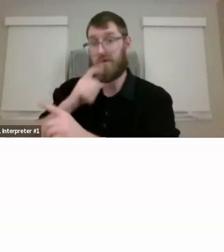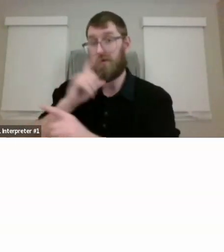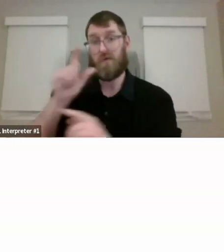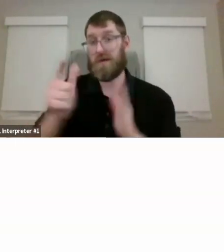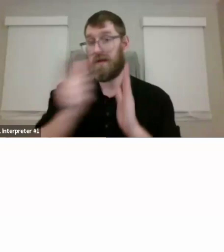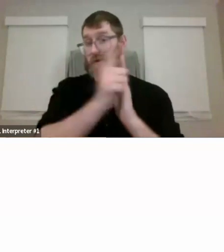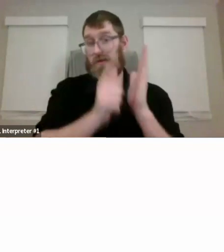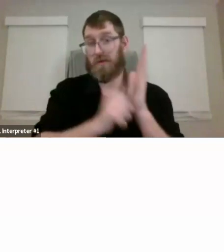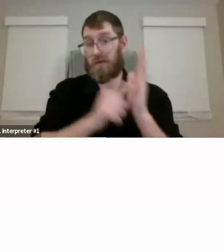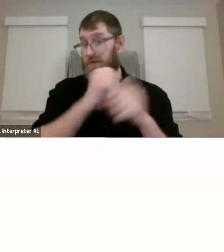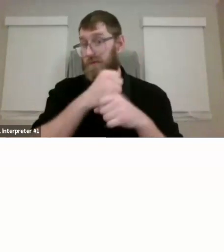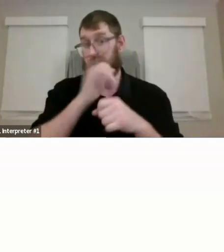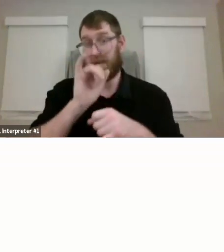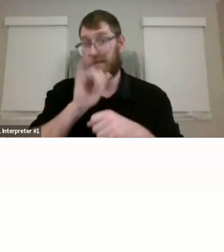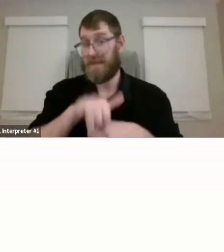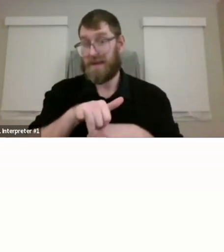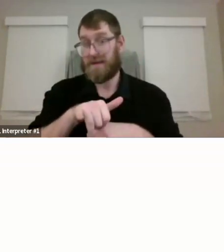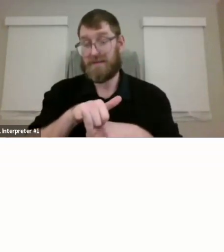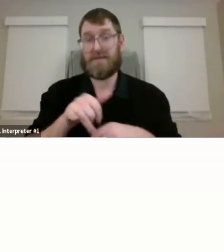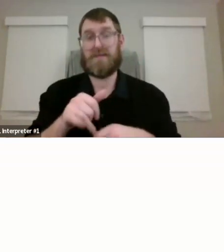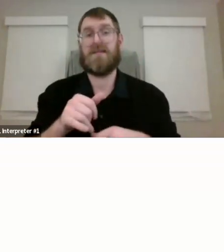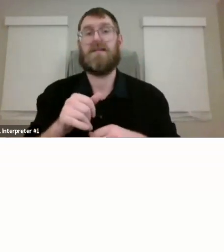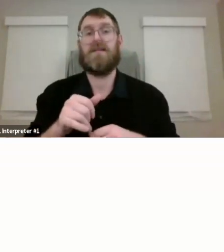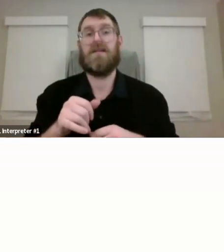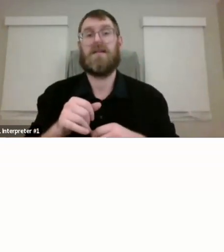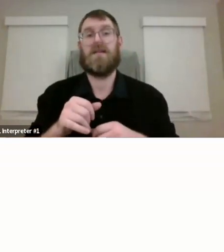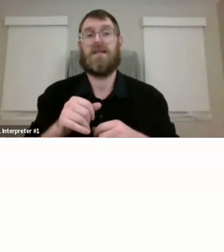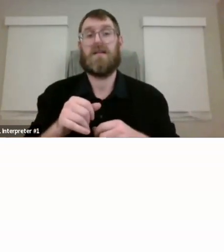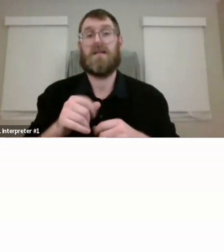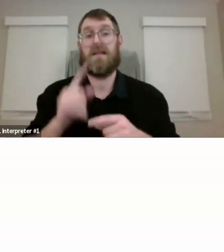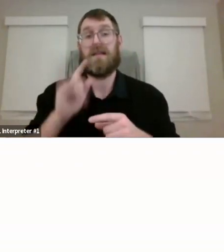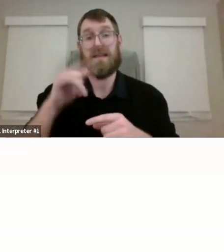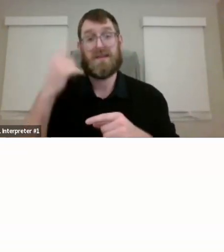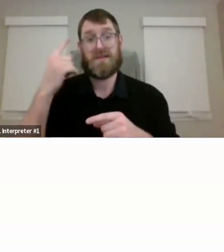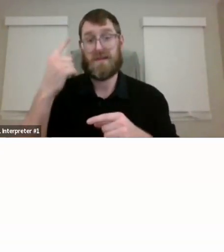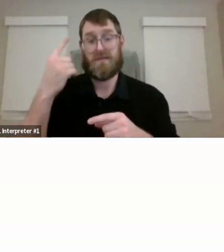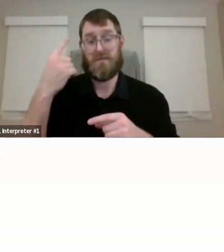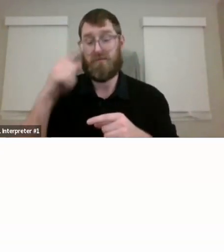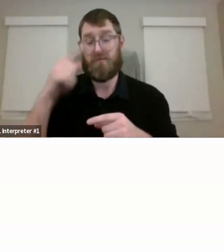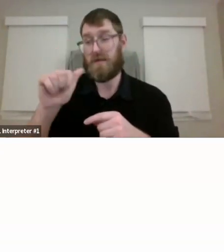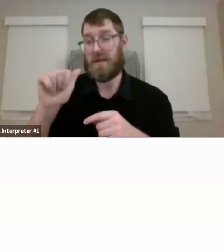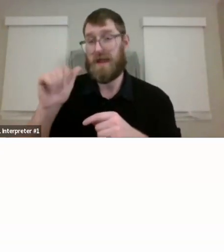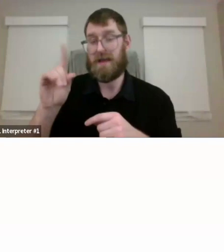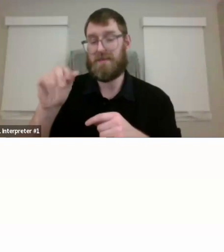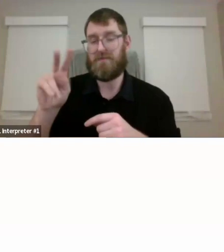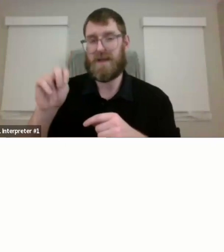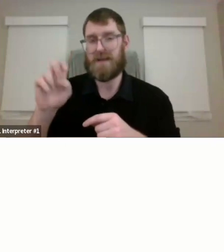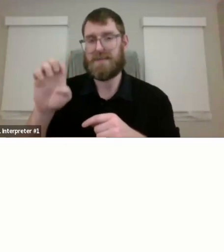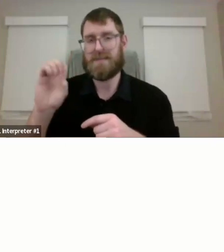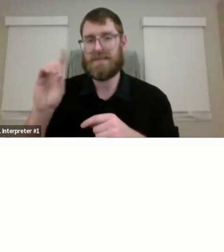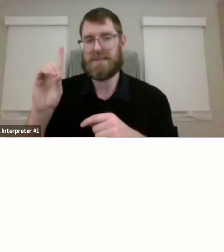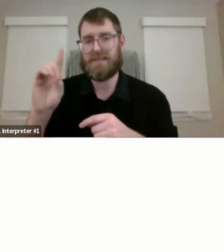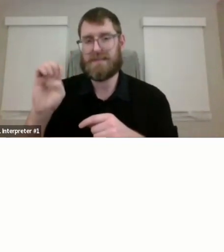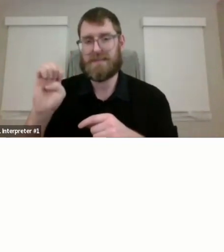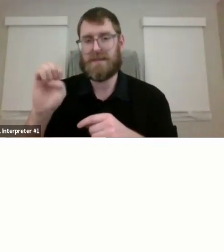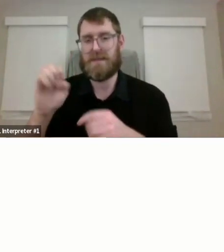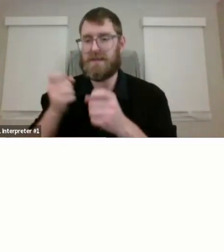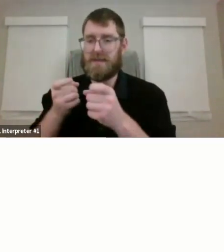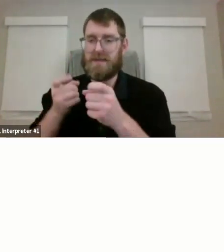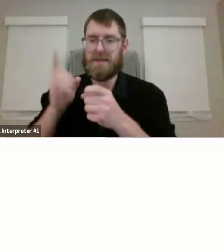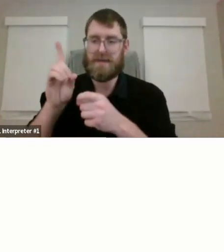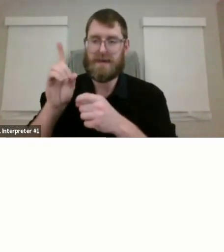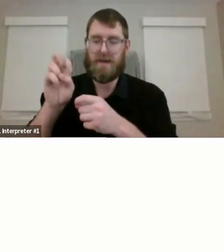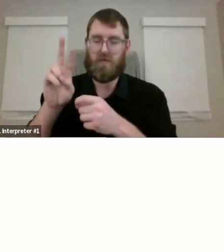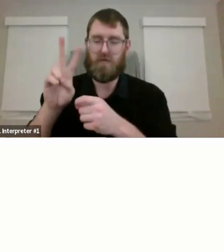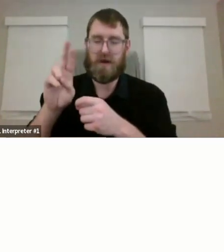to create and that's just for the advanced directives. If it's financials, that's